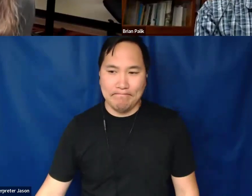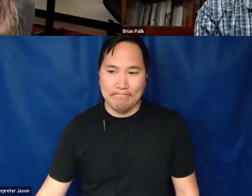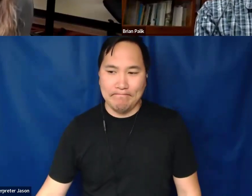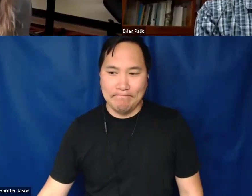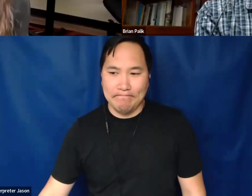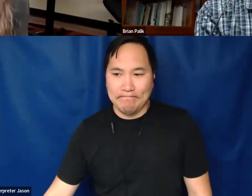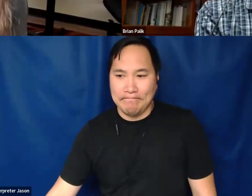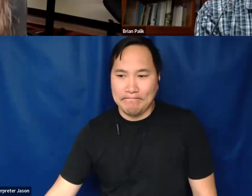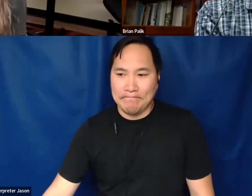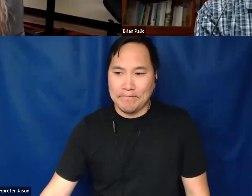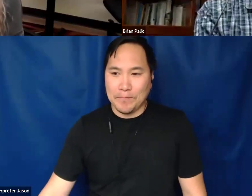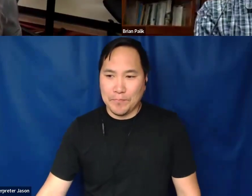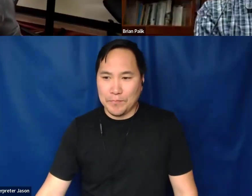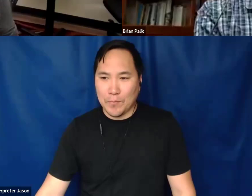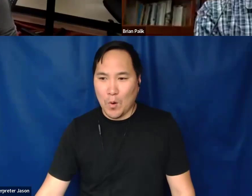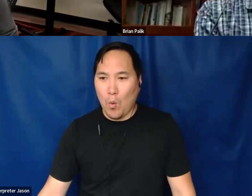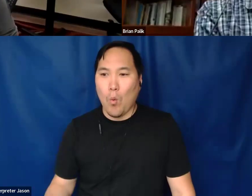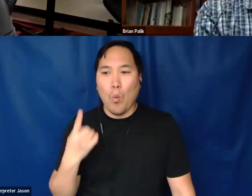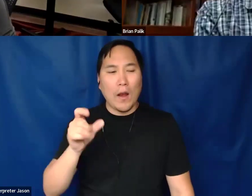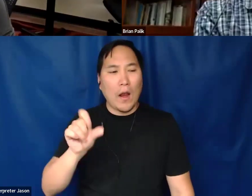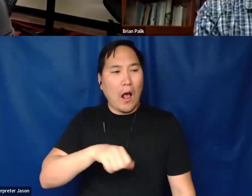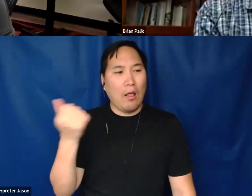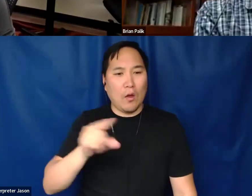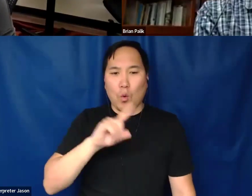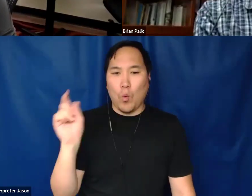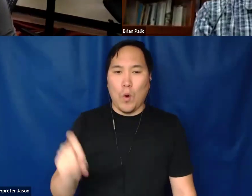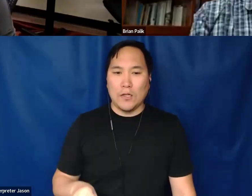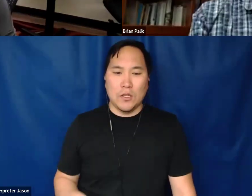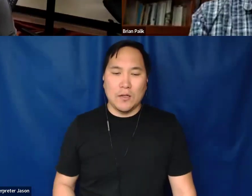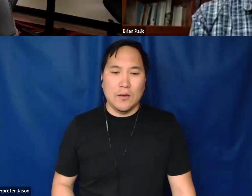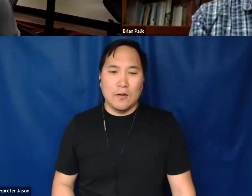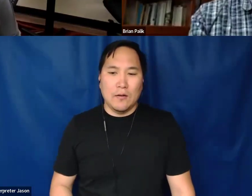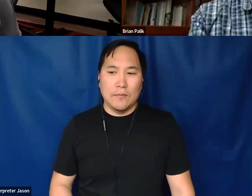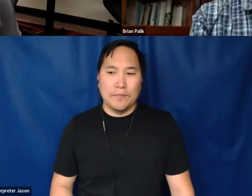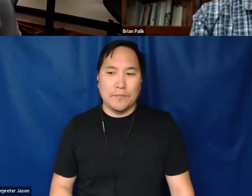Great. There was a question about the